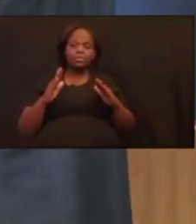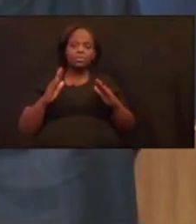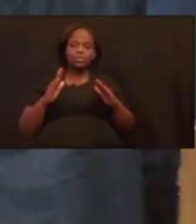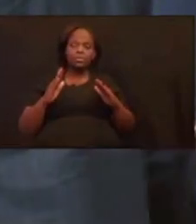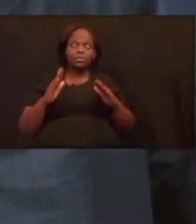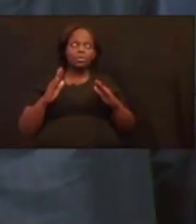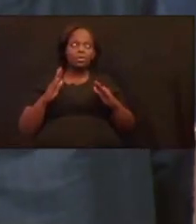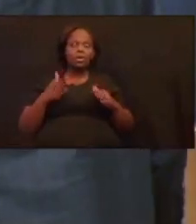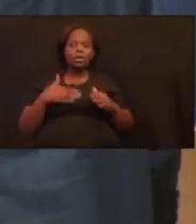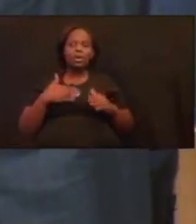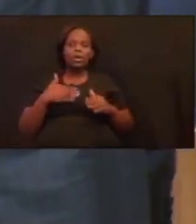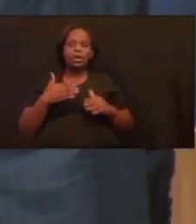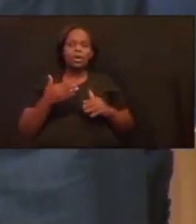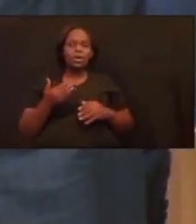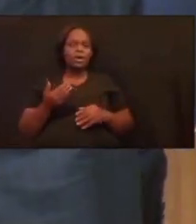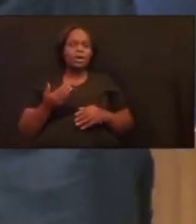stage.